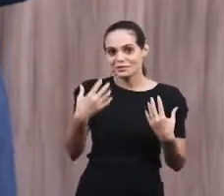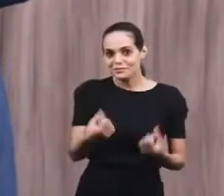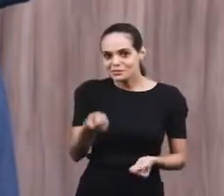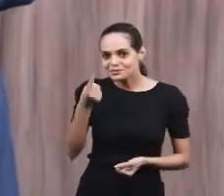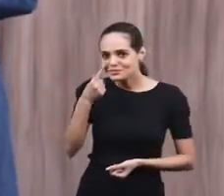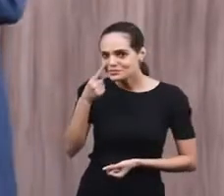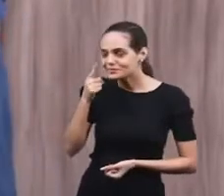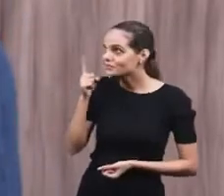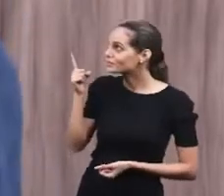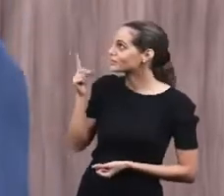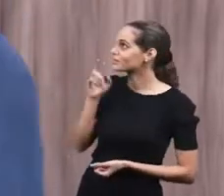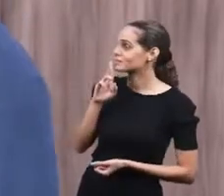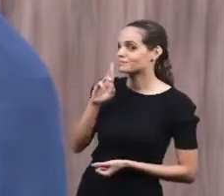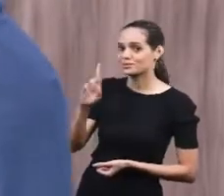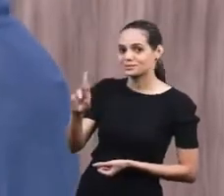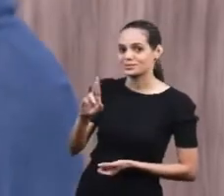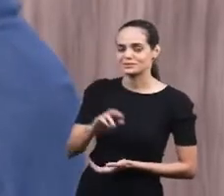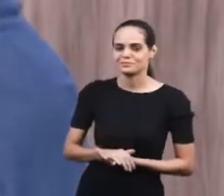see.